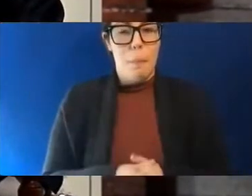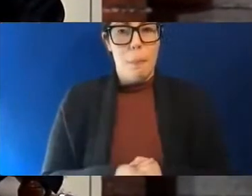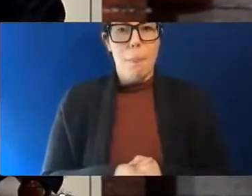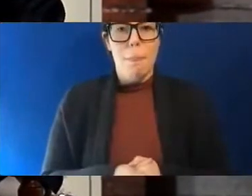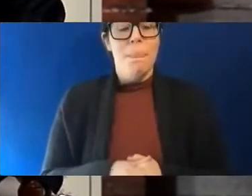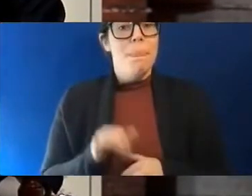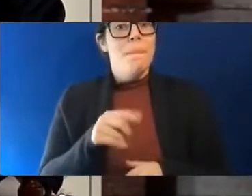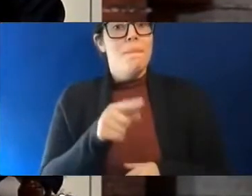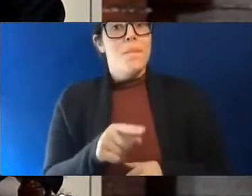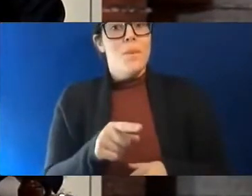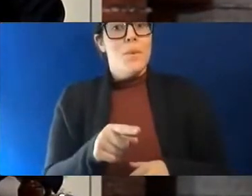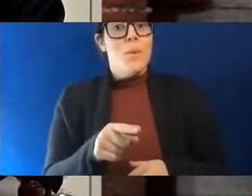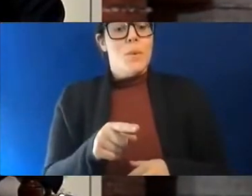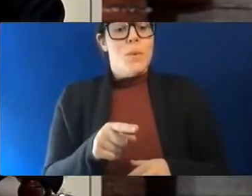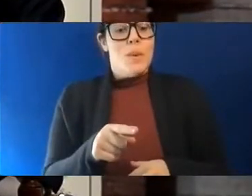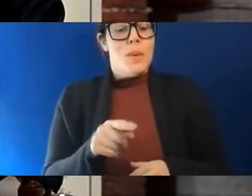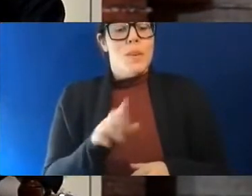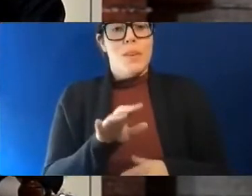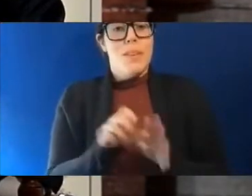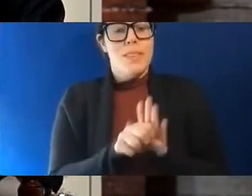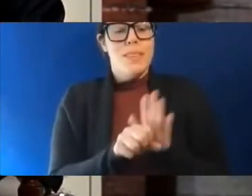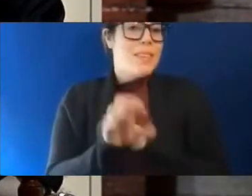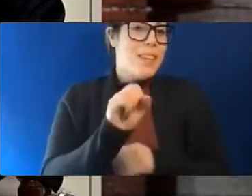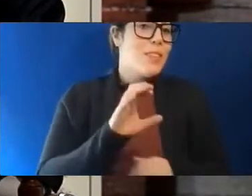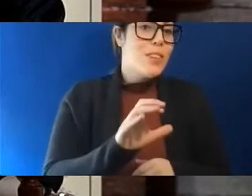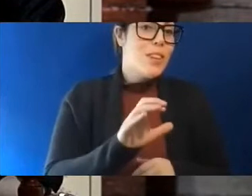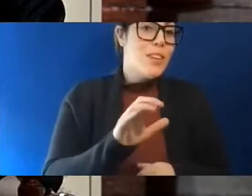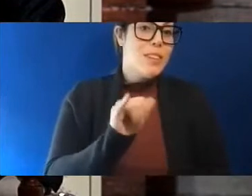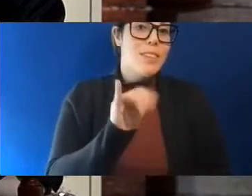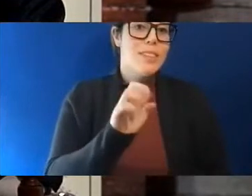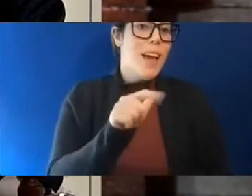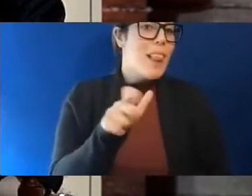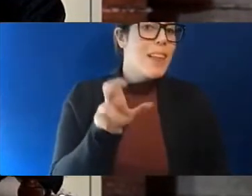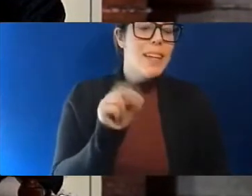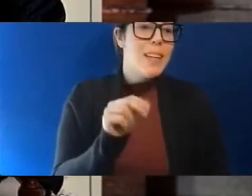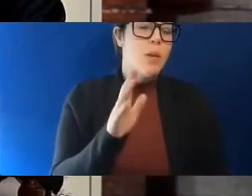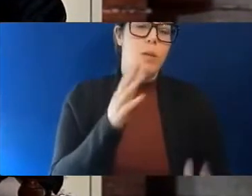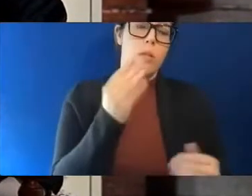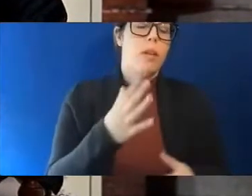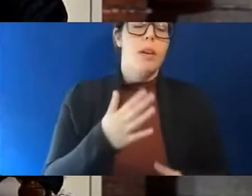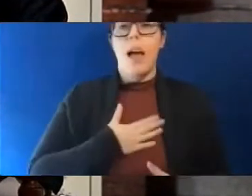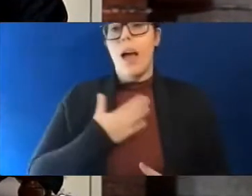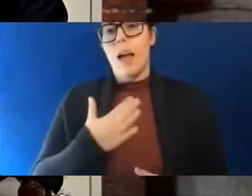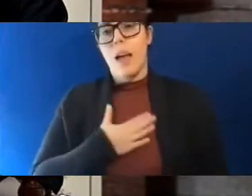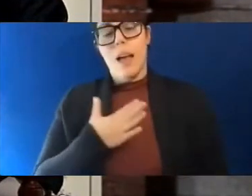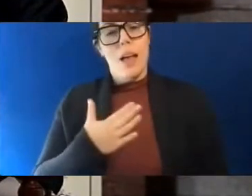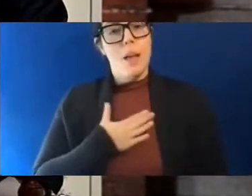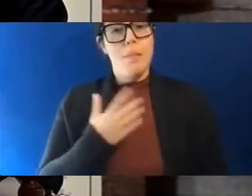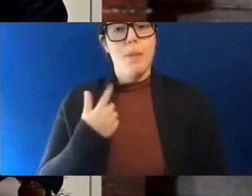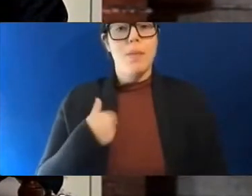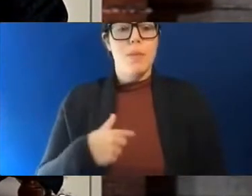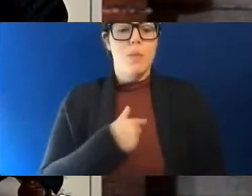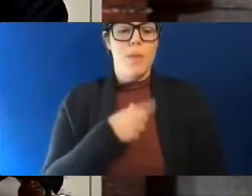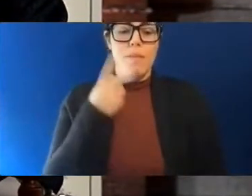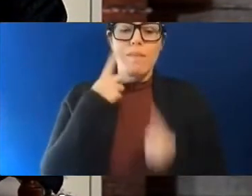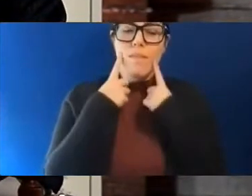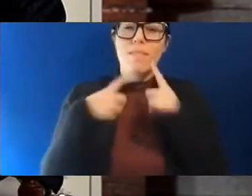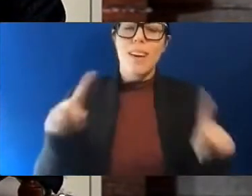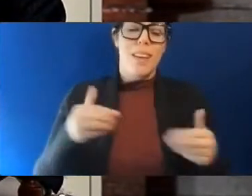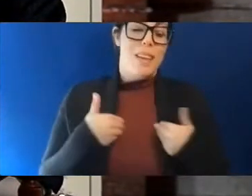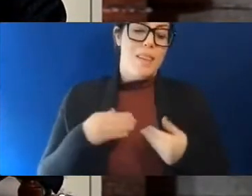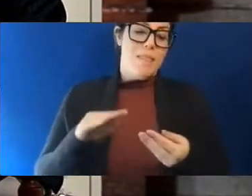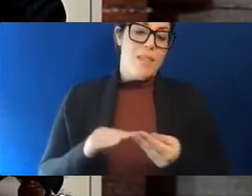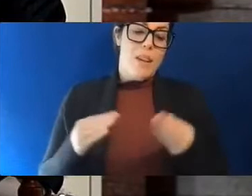if you'll say to Secretary Yellen and the rest that I am delighted that we finally got to